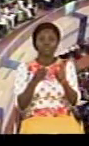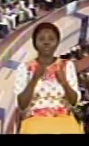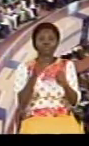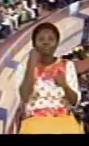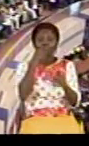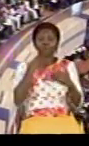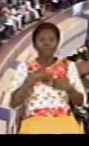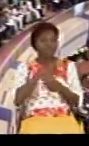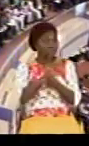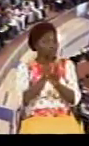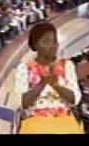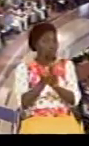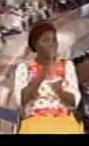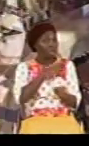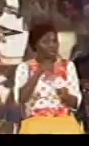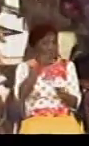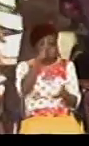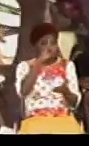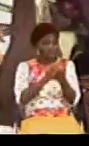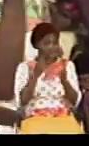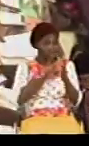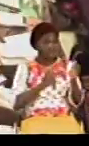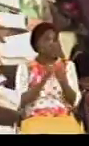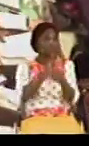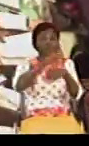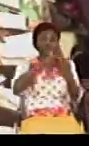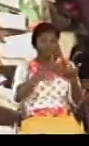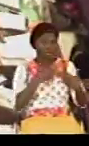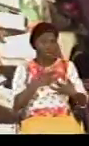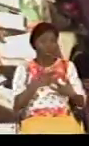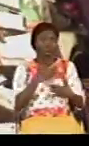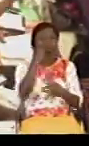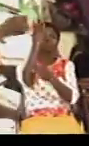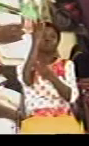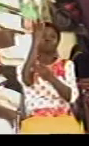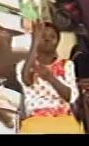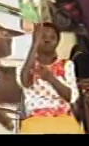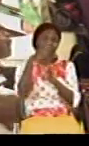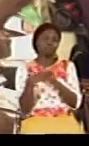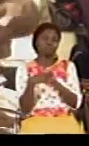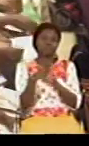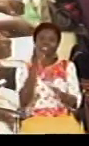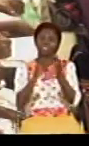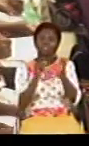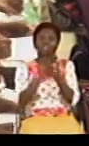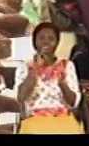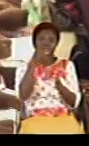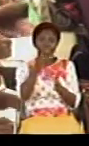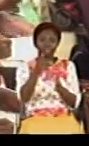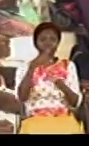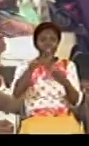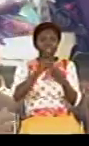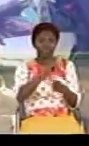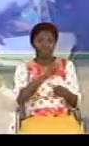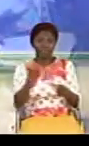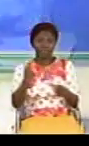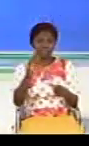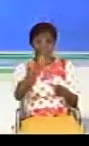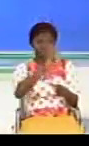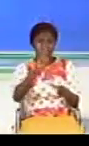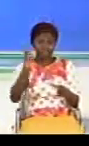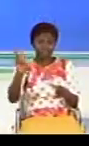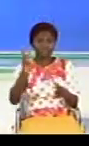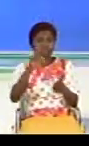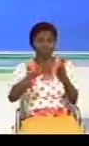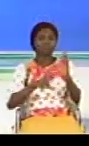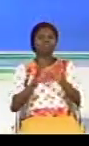believe the Lord with all your heart, where are you there? Okay, if that's you, look at verse 66 and read it aloud.